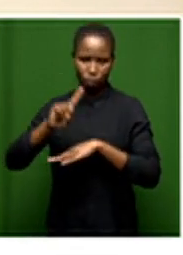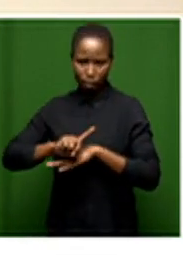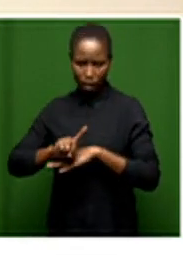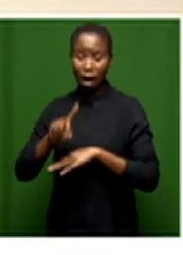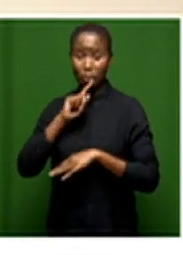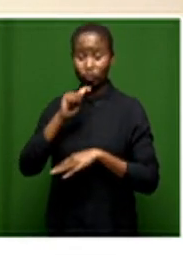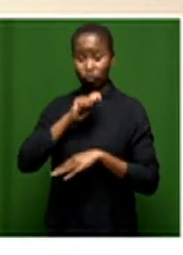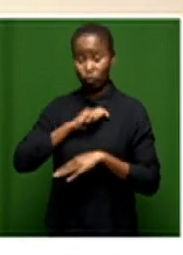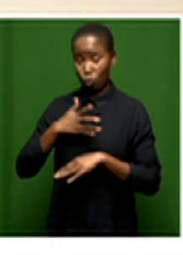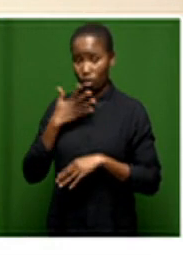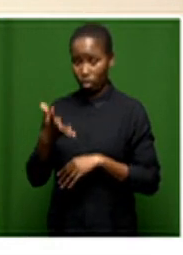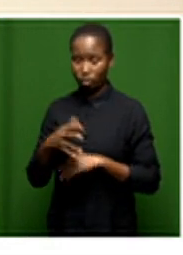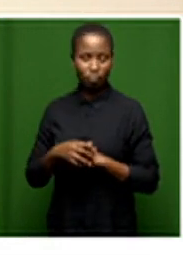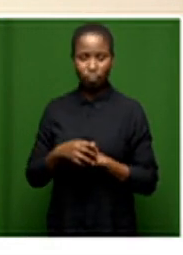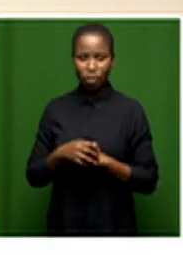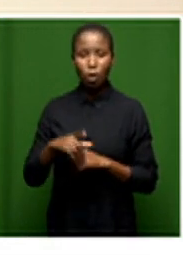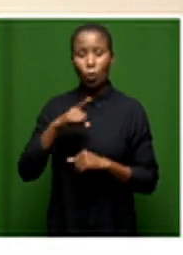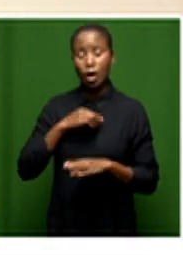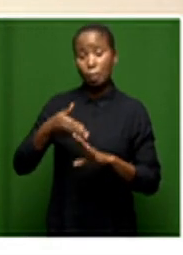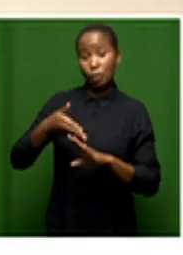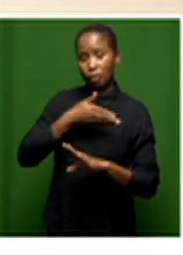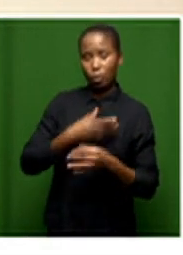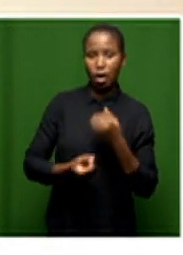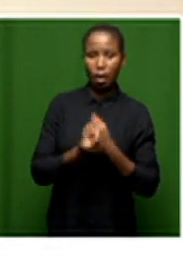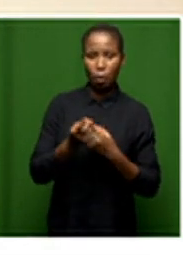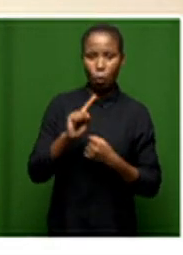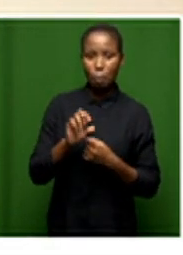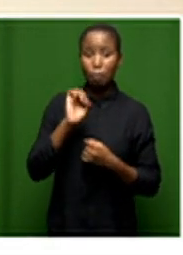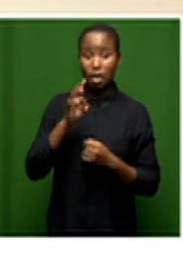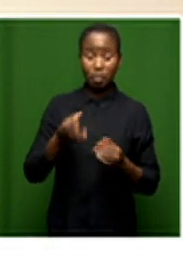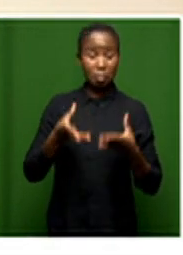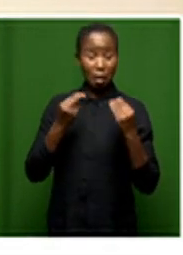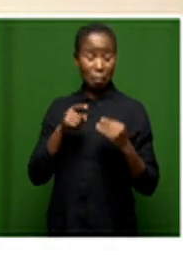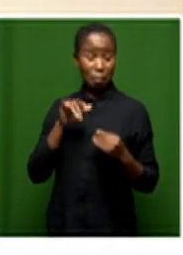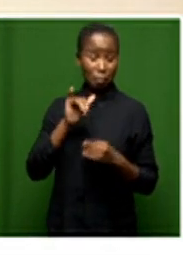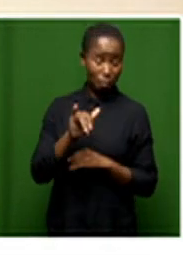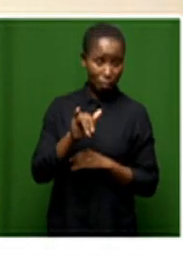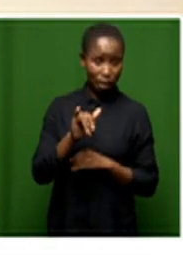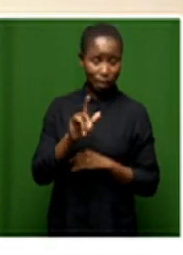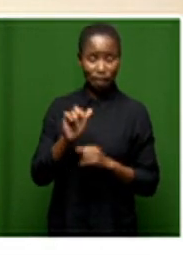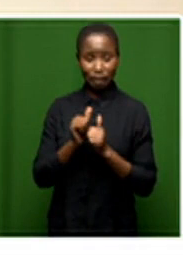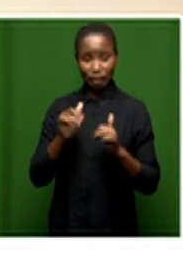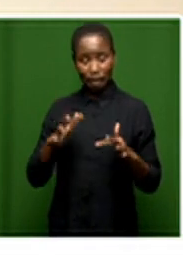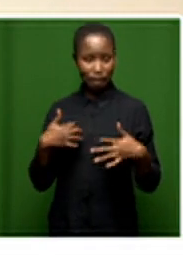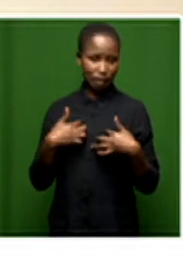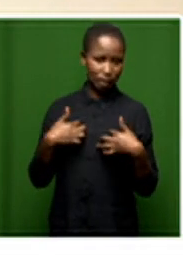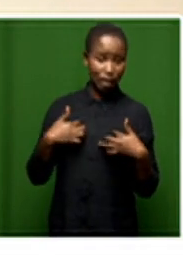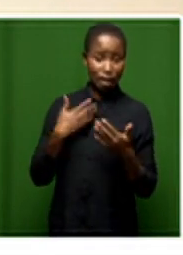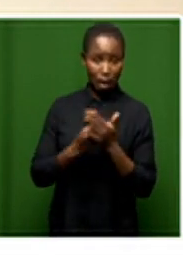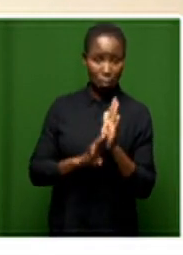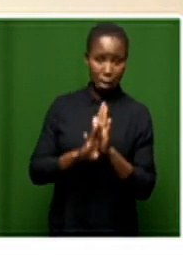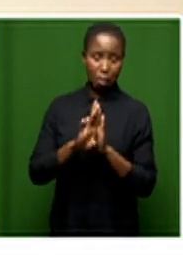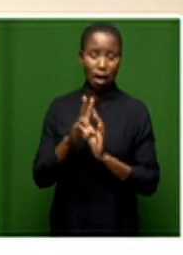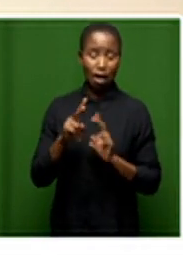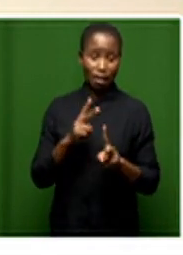to be, because that's what's happened before to us. When you hit that plateau, you worry that it may go up again.